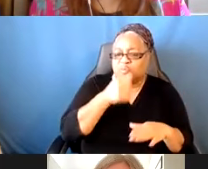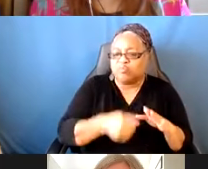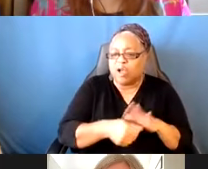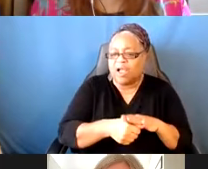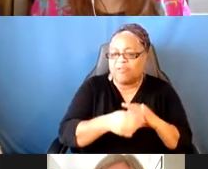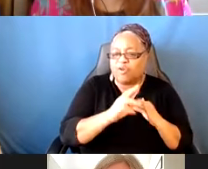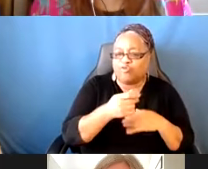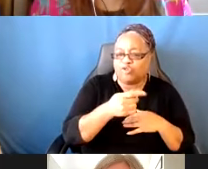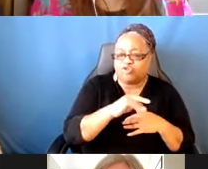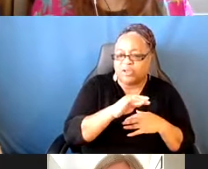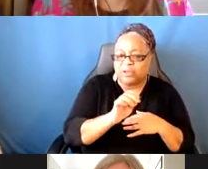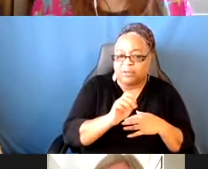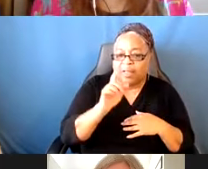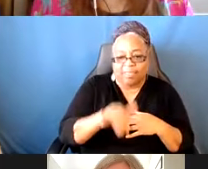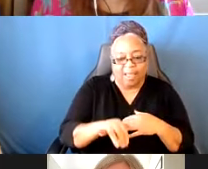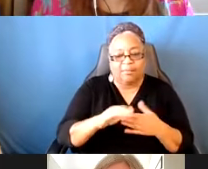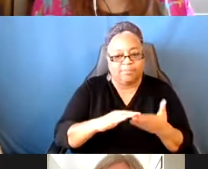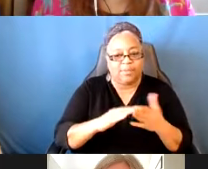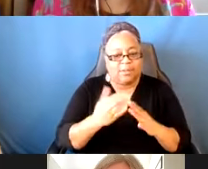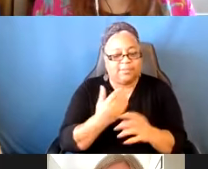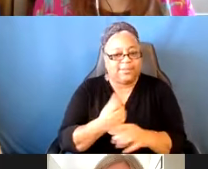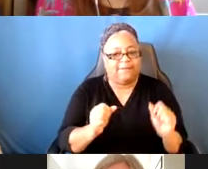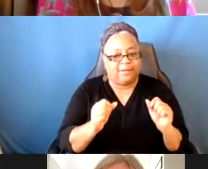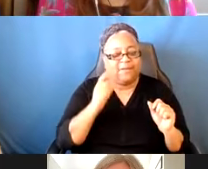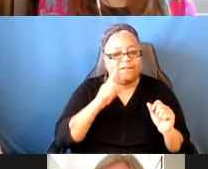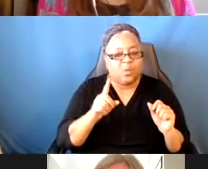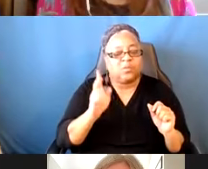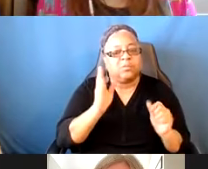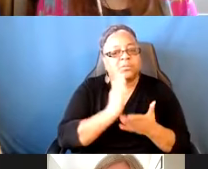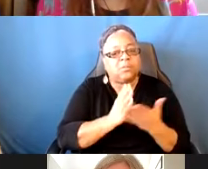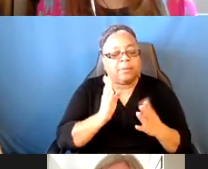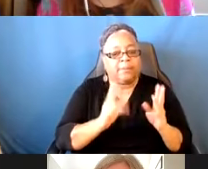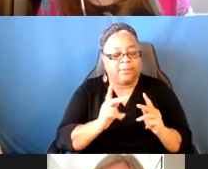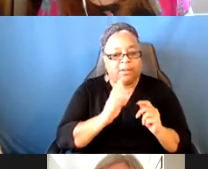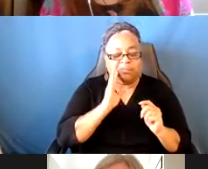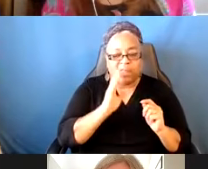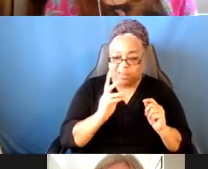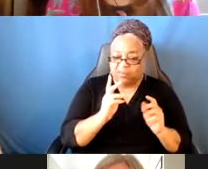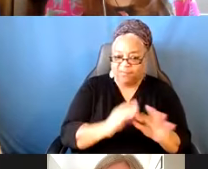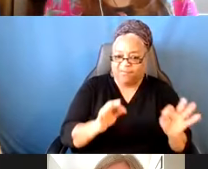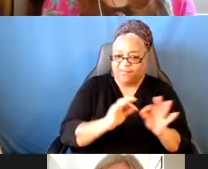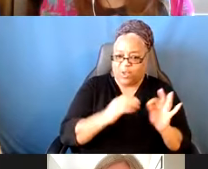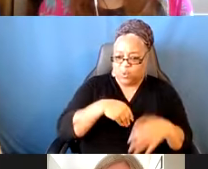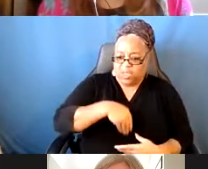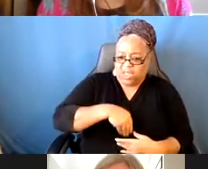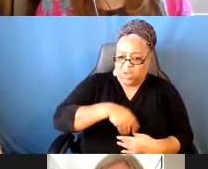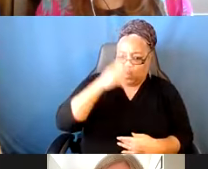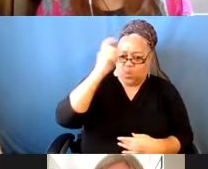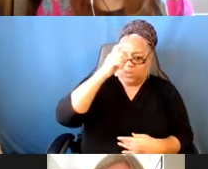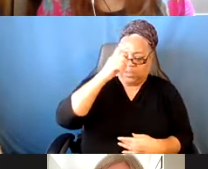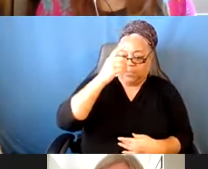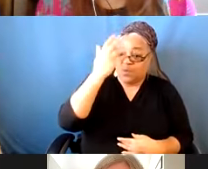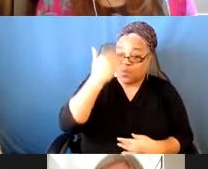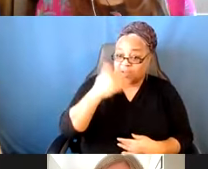route of safety. They might really value their own inner wisdom as a way to access safety